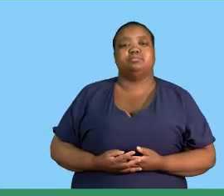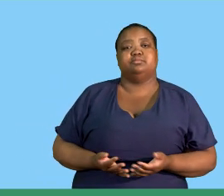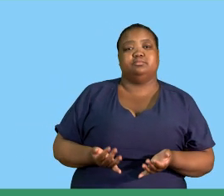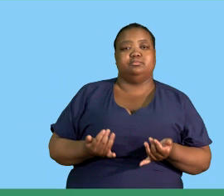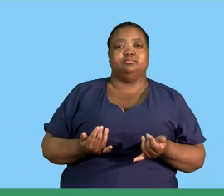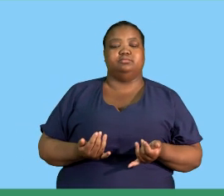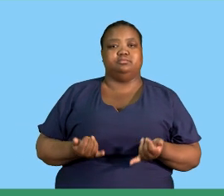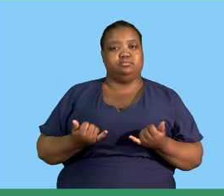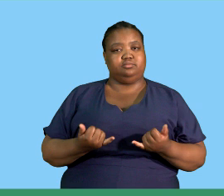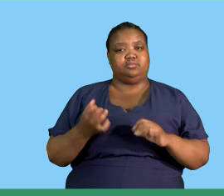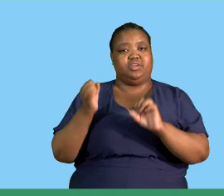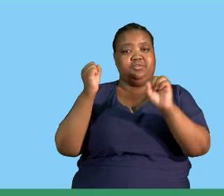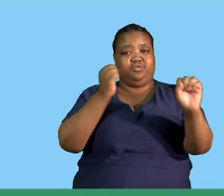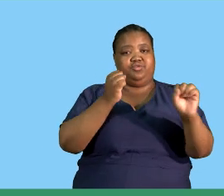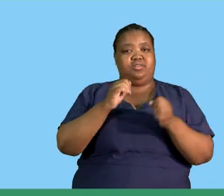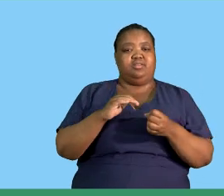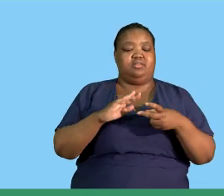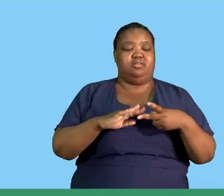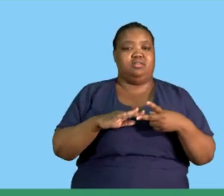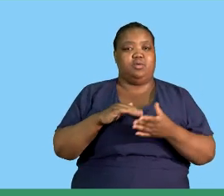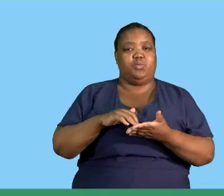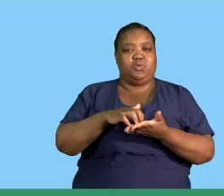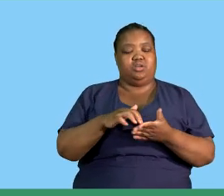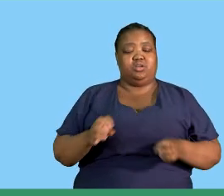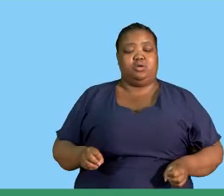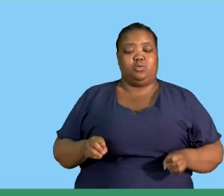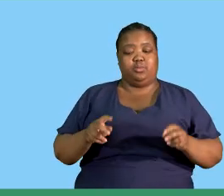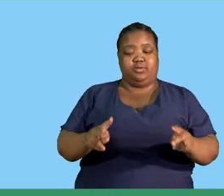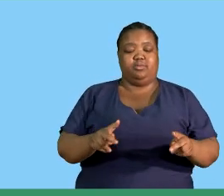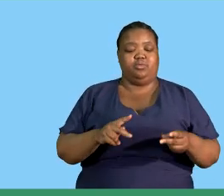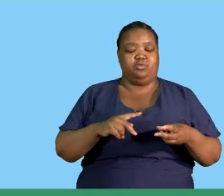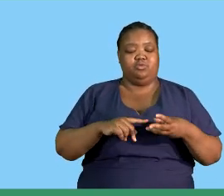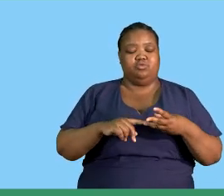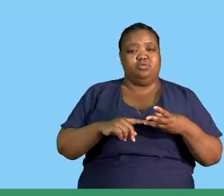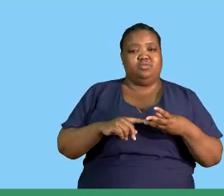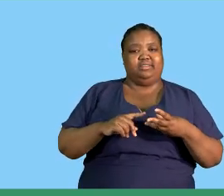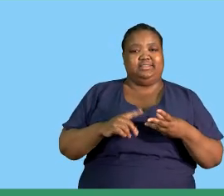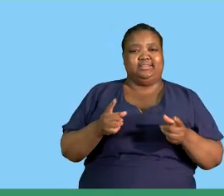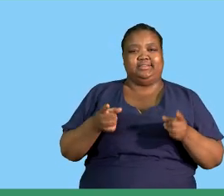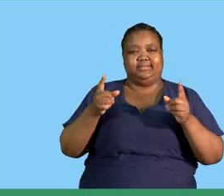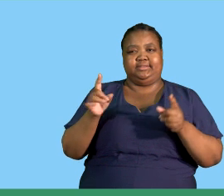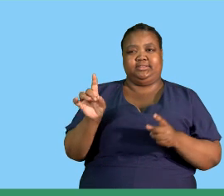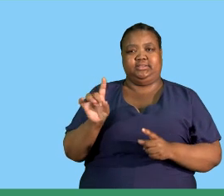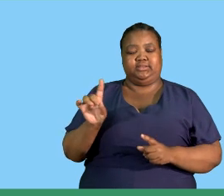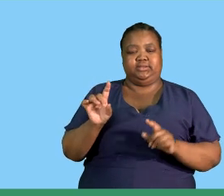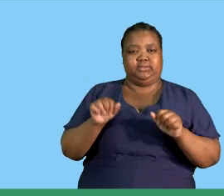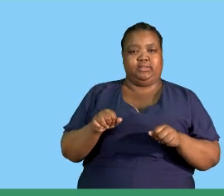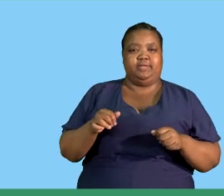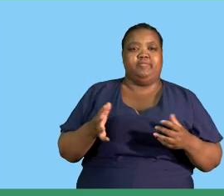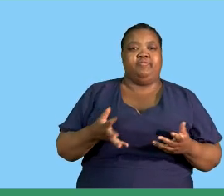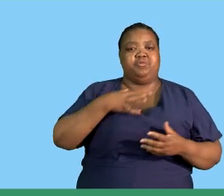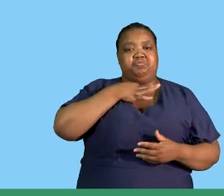said above there, to say the SWOT, we are talking about the strengths, weaknesses, opportunities, and threats. These are external